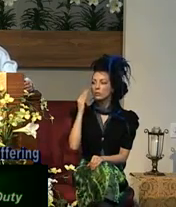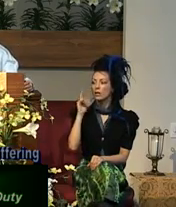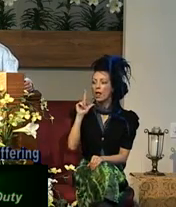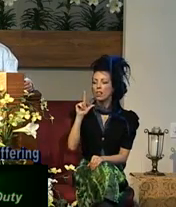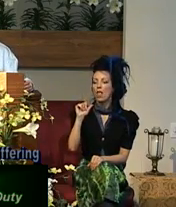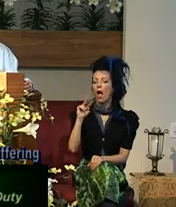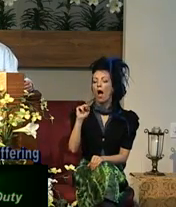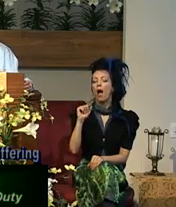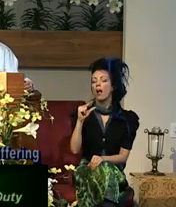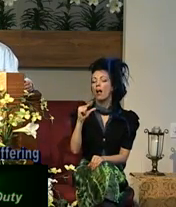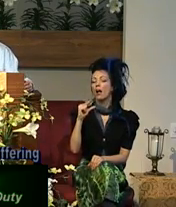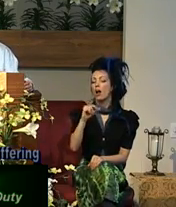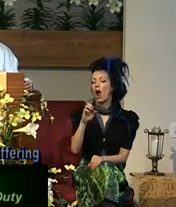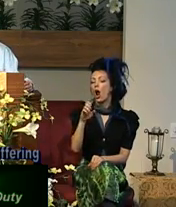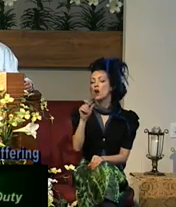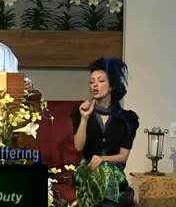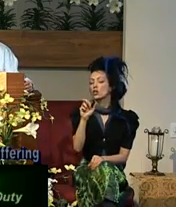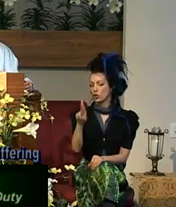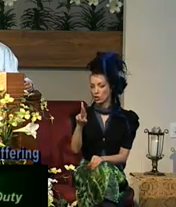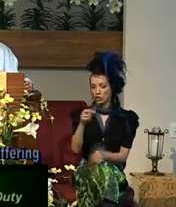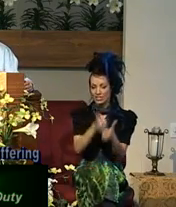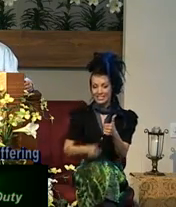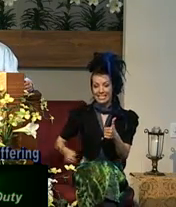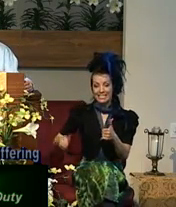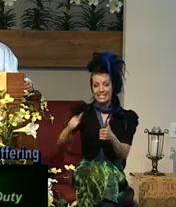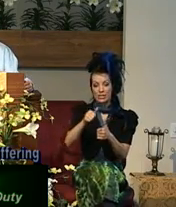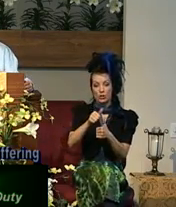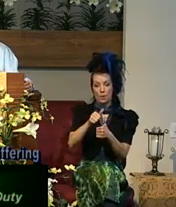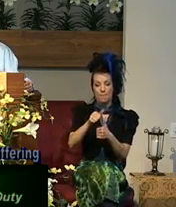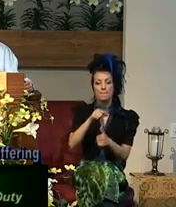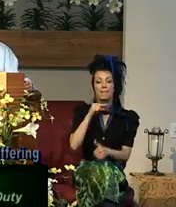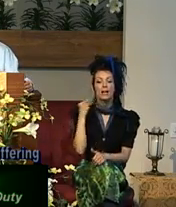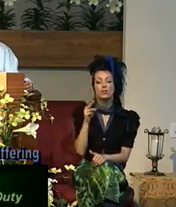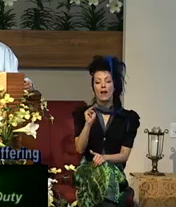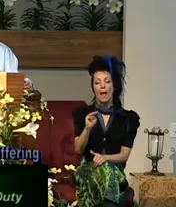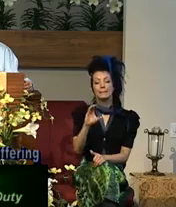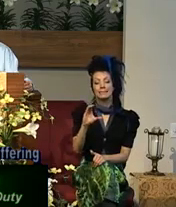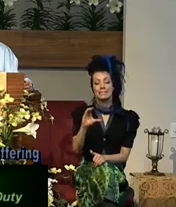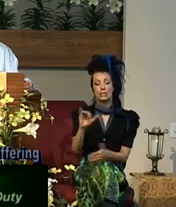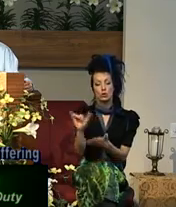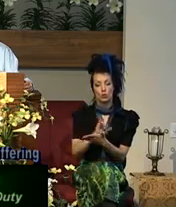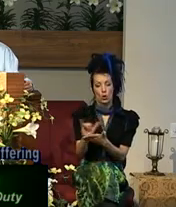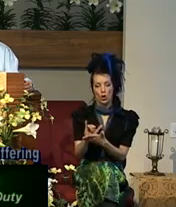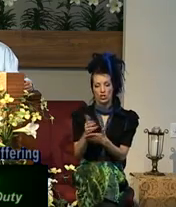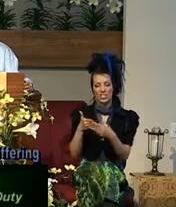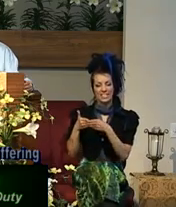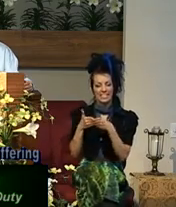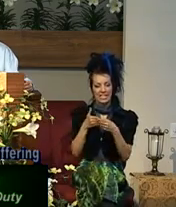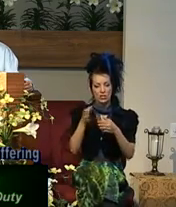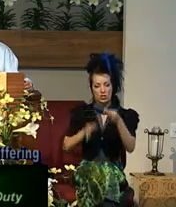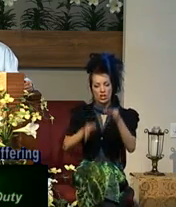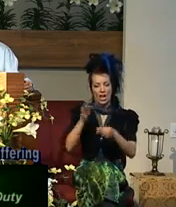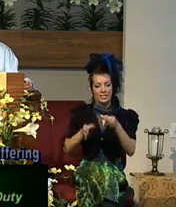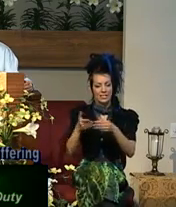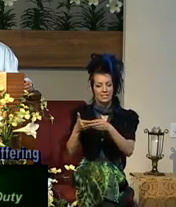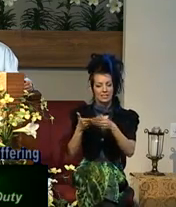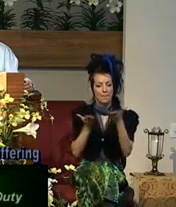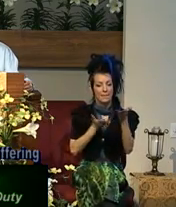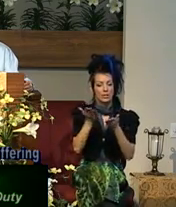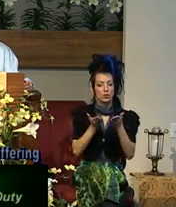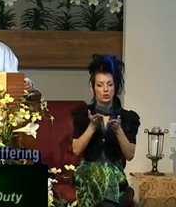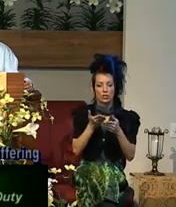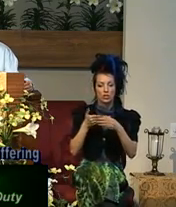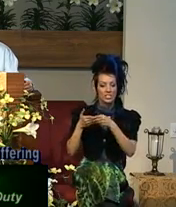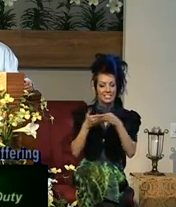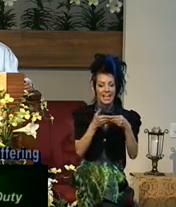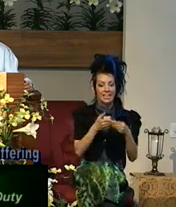Pat Baumgartner is senior pastor of MCC New York and leads the denomination's justice ministry. She's led it in Eastern Europe